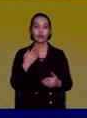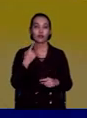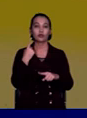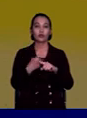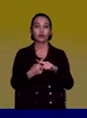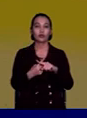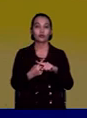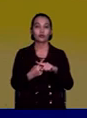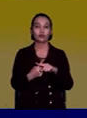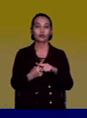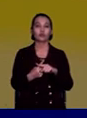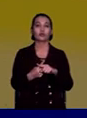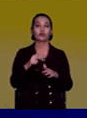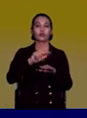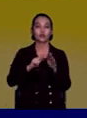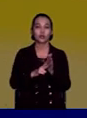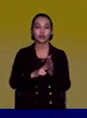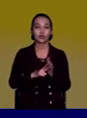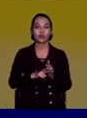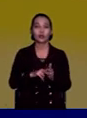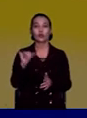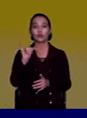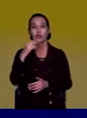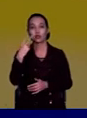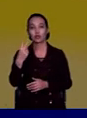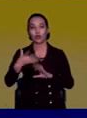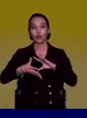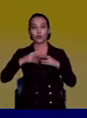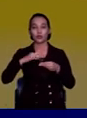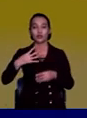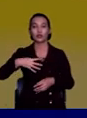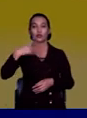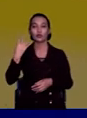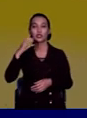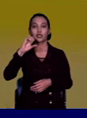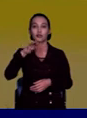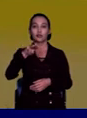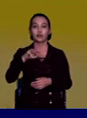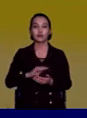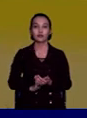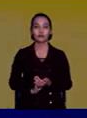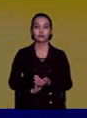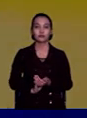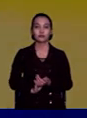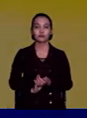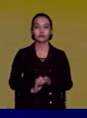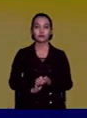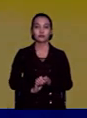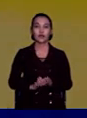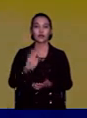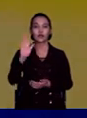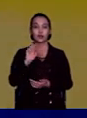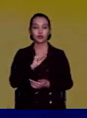ni 18 ga qo'shib, so'ng 2 ga ko'paytirdim. 44 sm-ga teng bo'ldi.